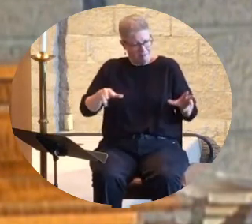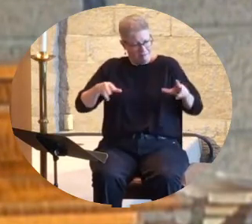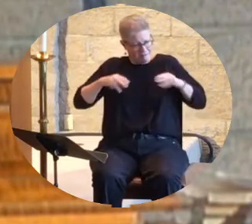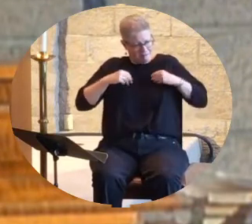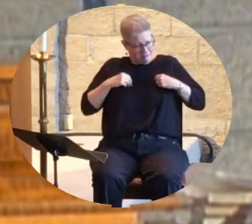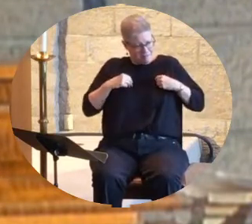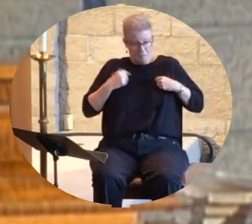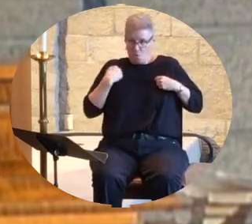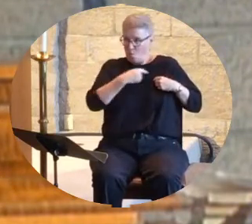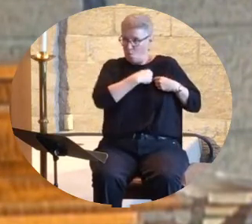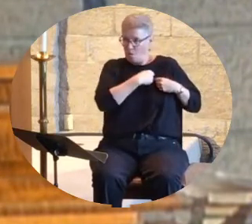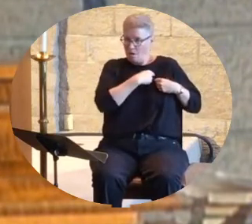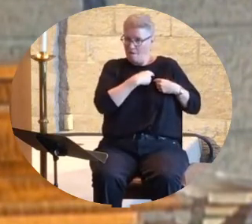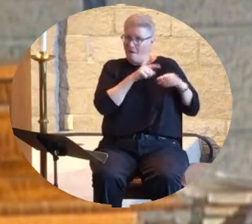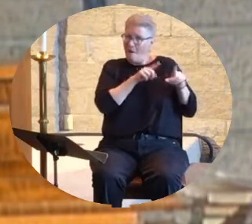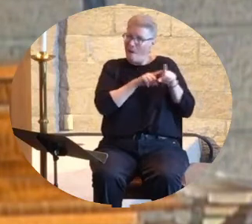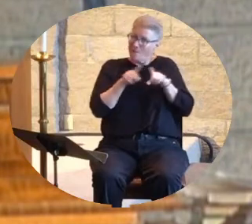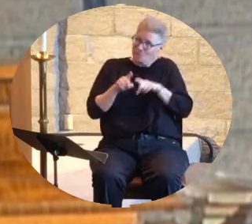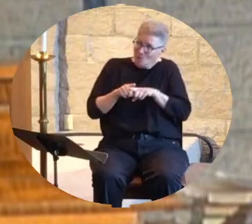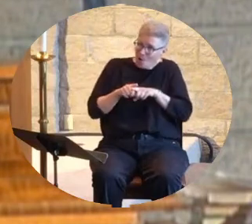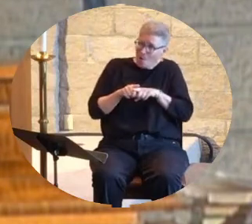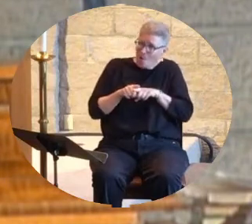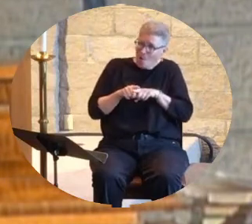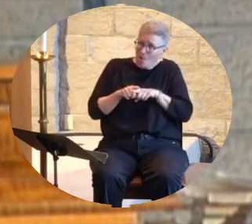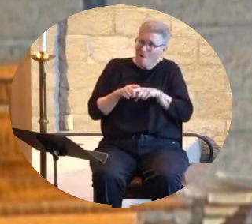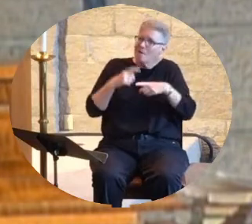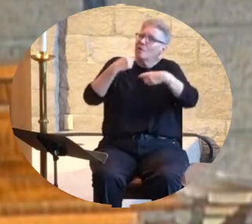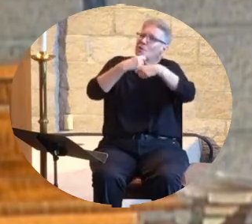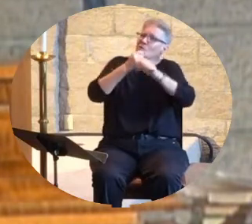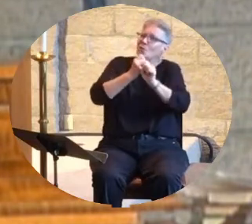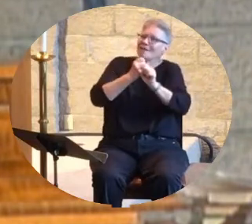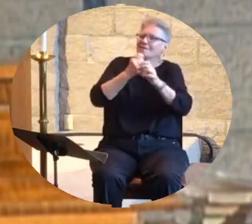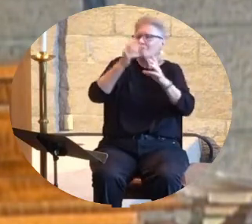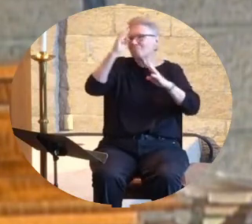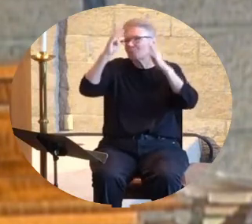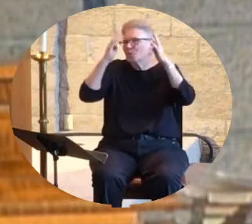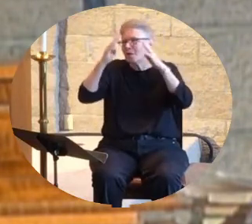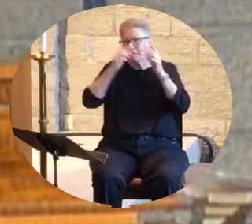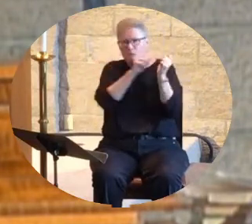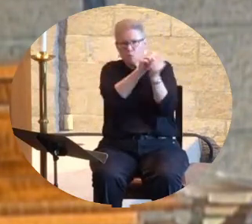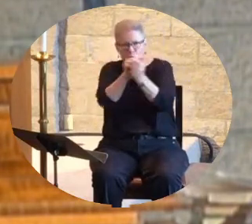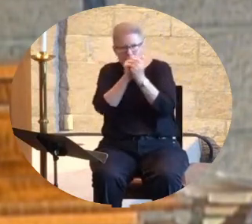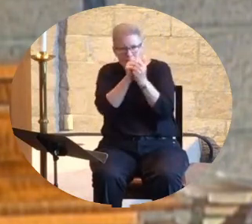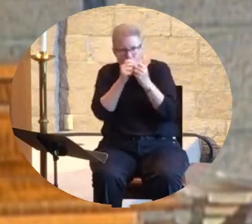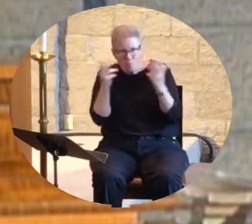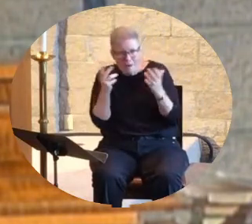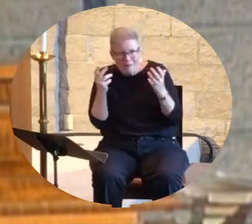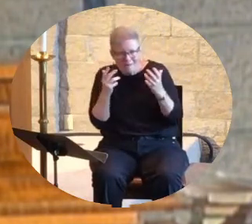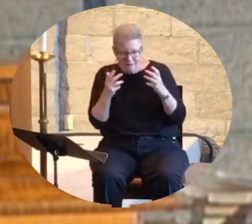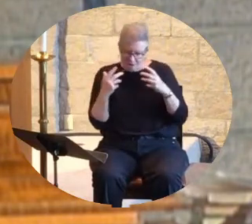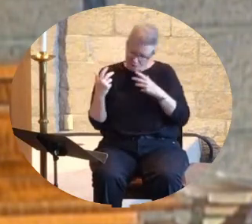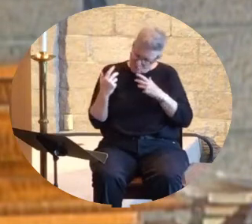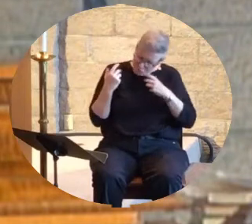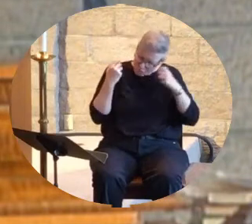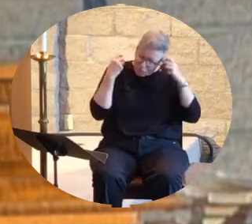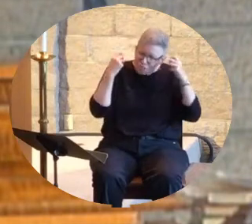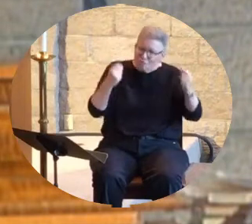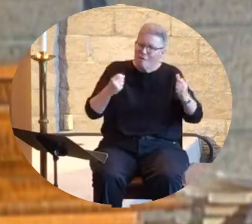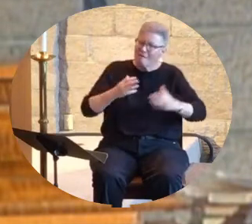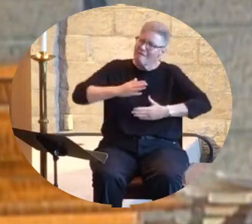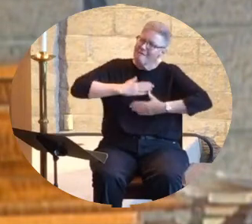co-creators of a strong, peaceful, joyful heart with